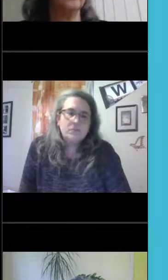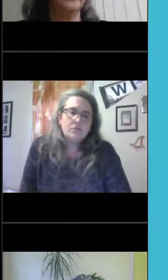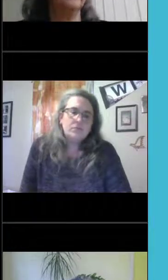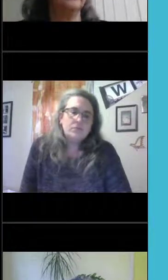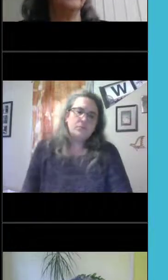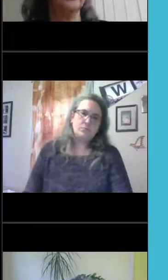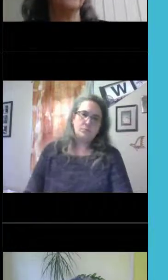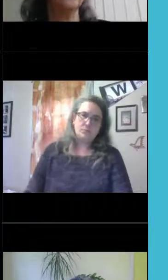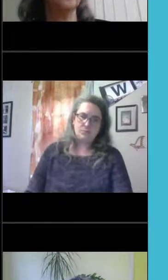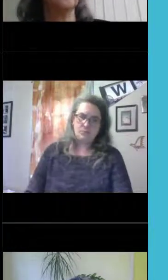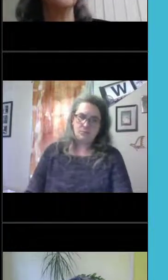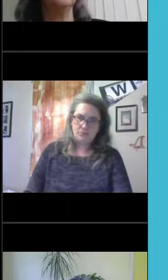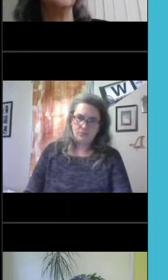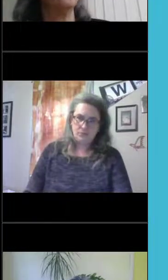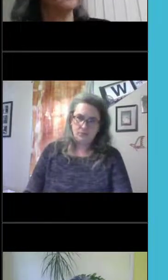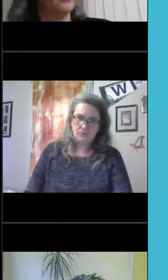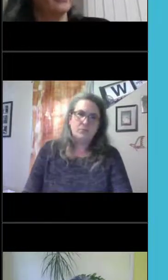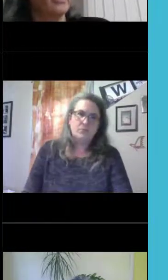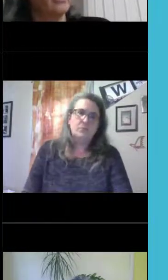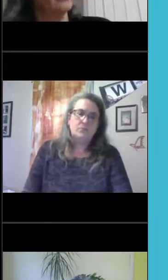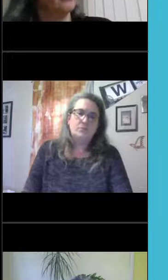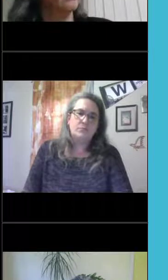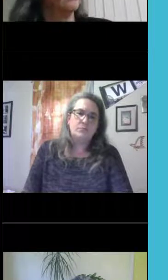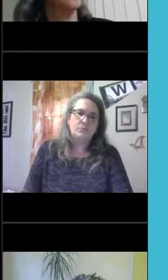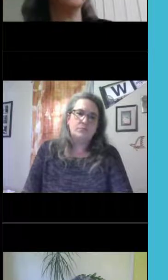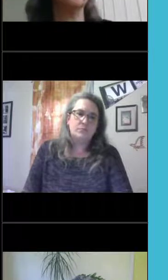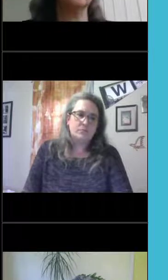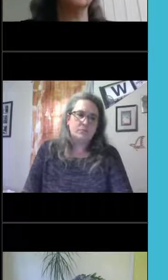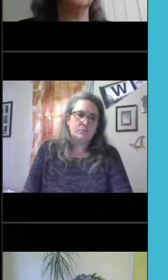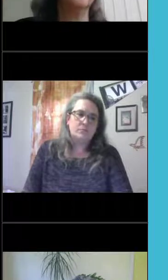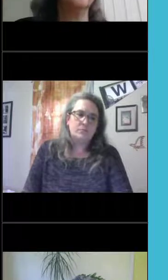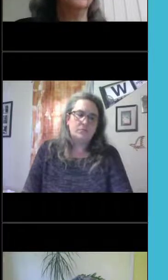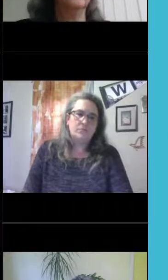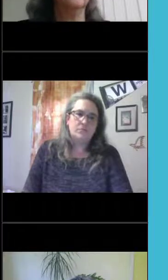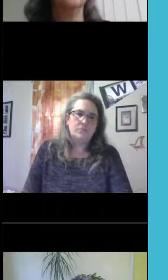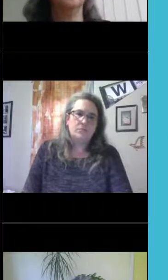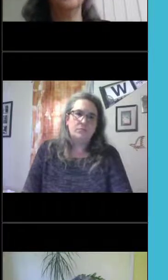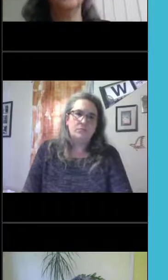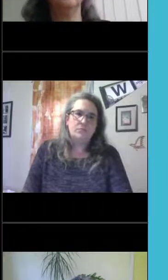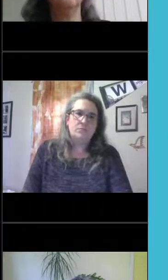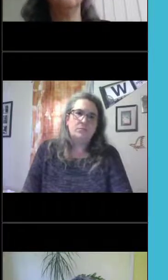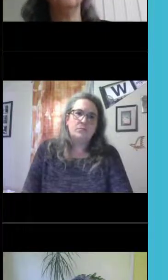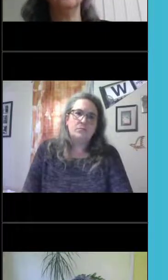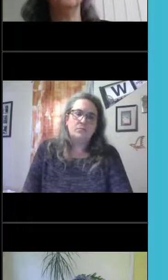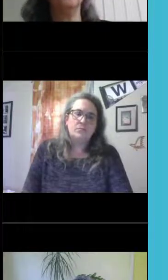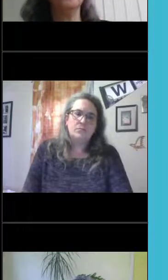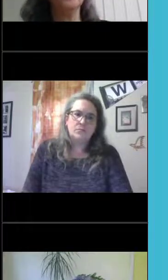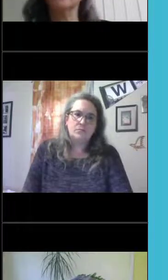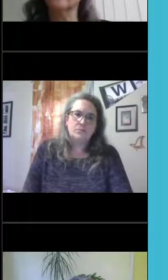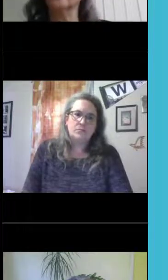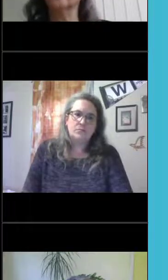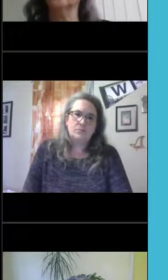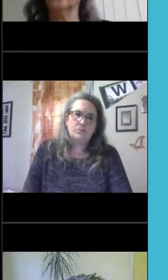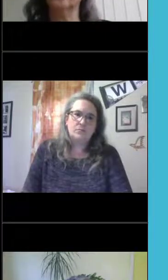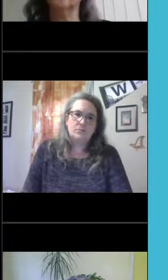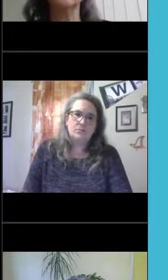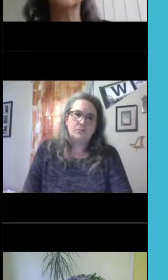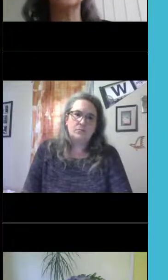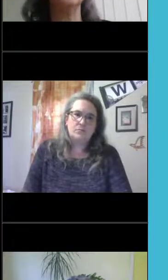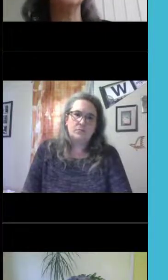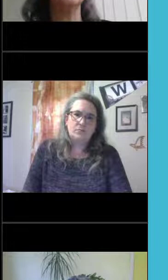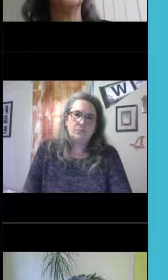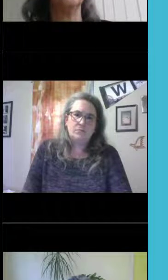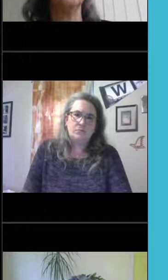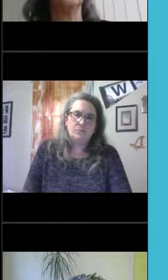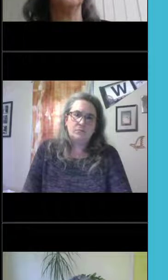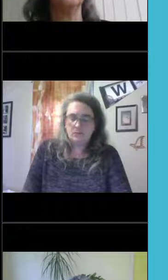in our study who had encounters with police and or with the legal criminal system And they reported some of both. In